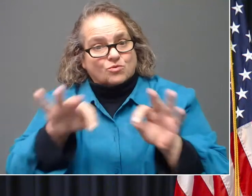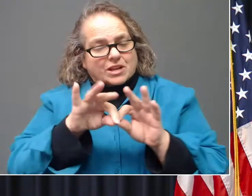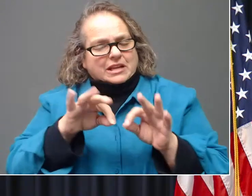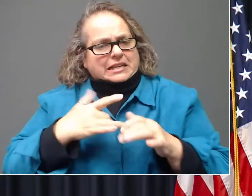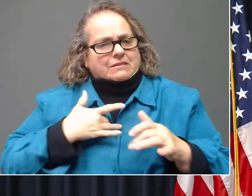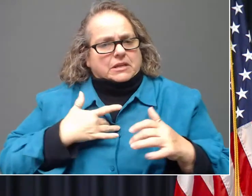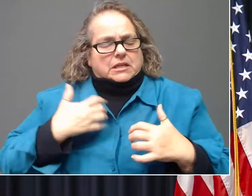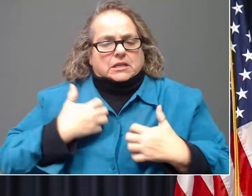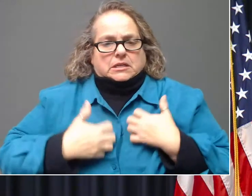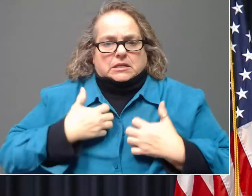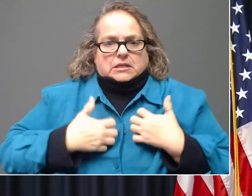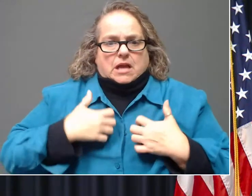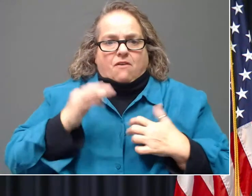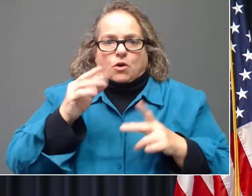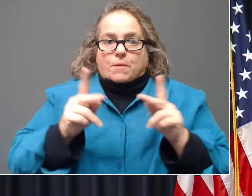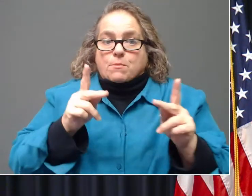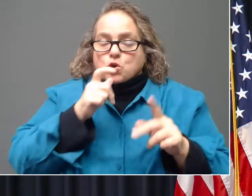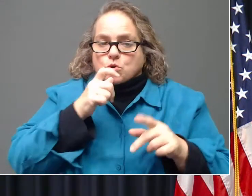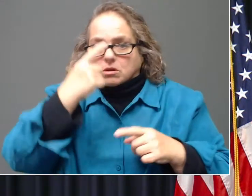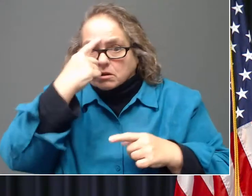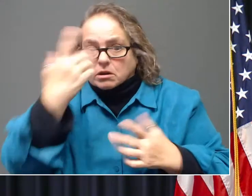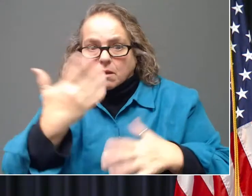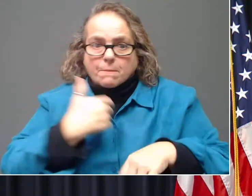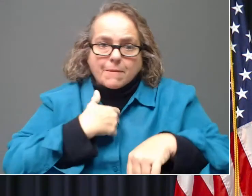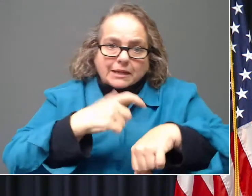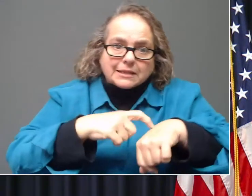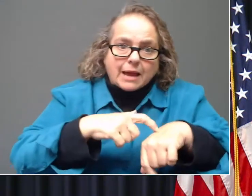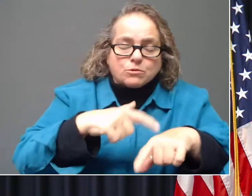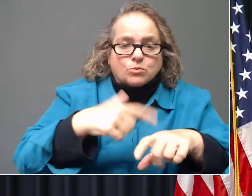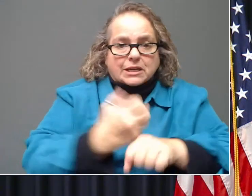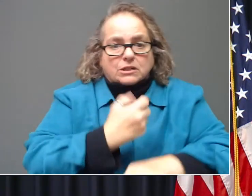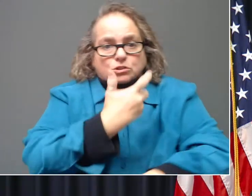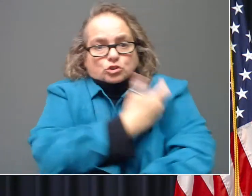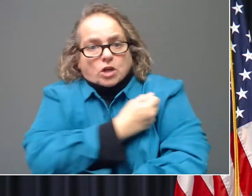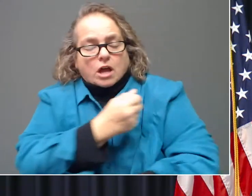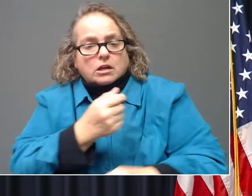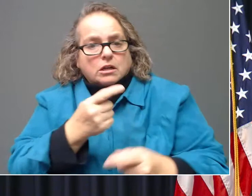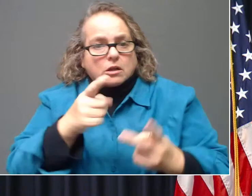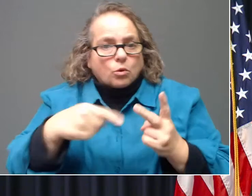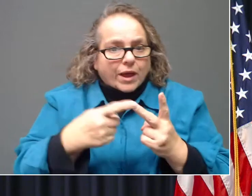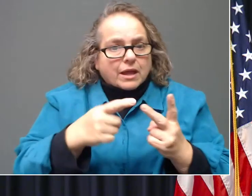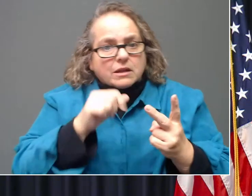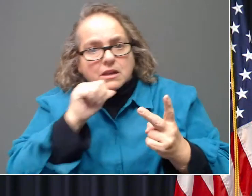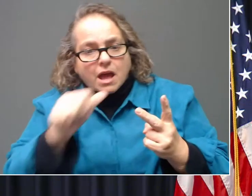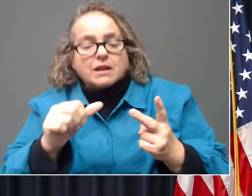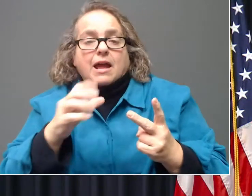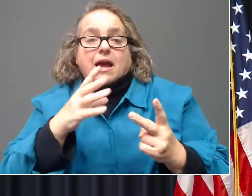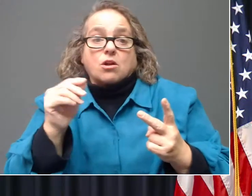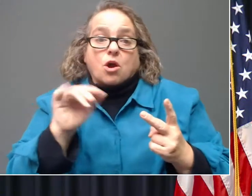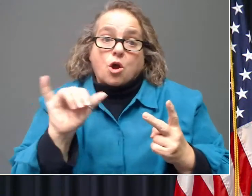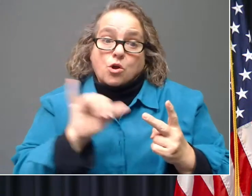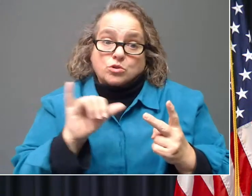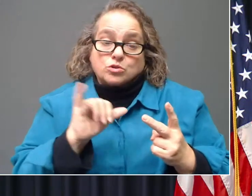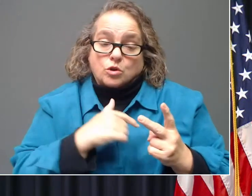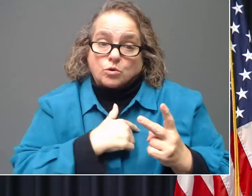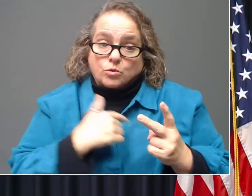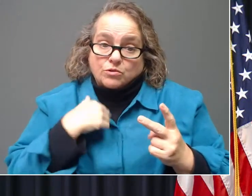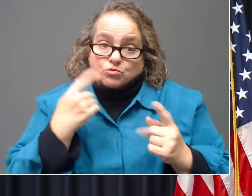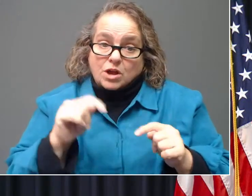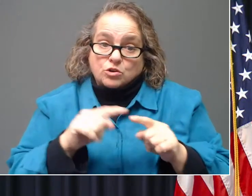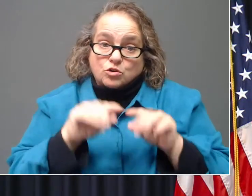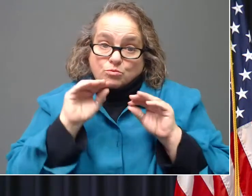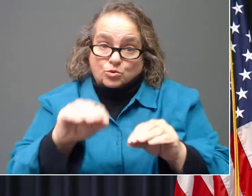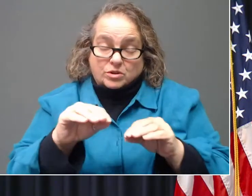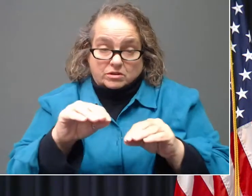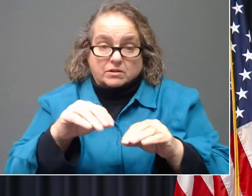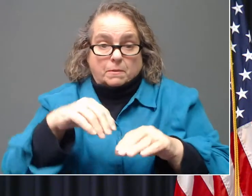individuals of when it's my time, where do I go to get my vaccine? And that we are also putting the infrastructure in place